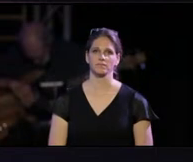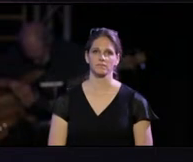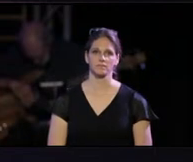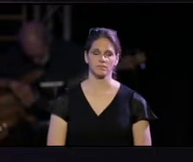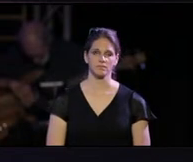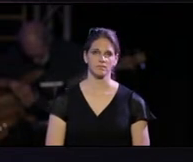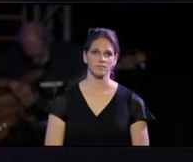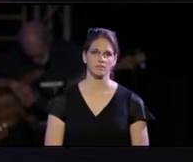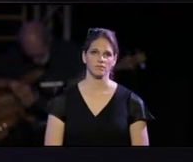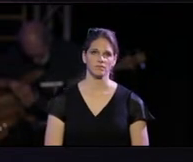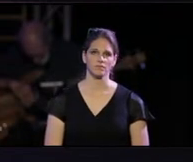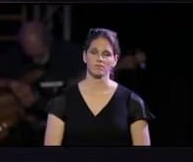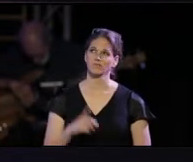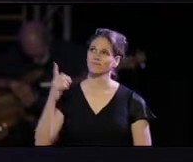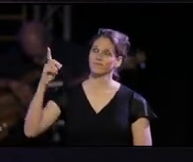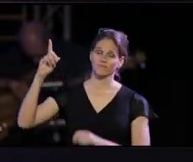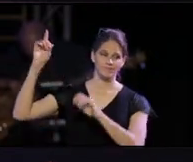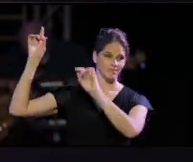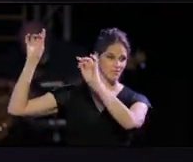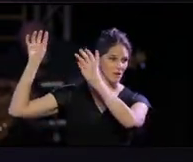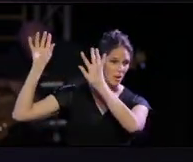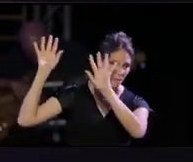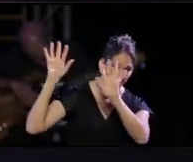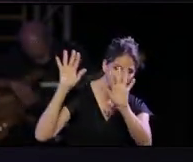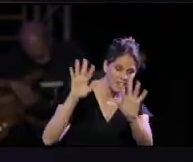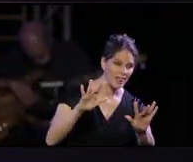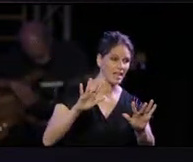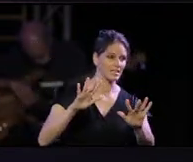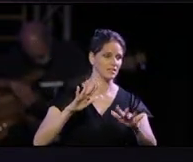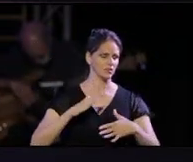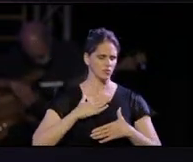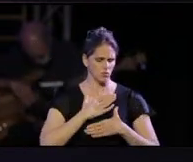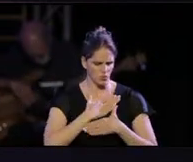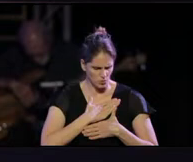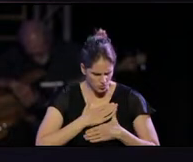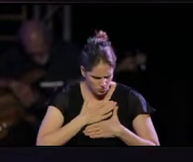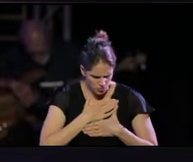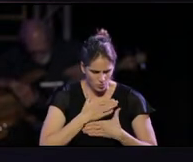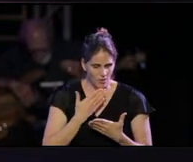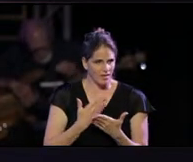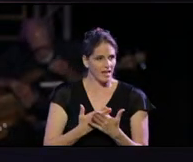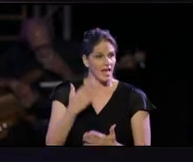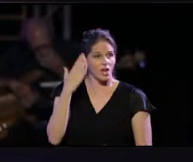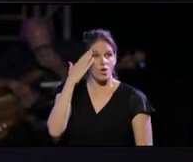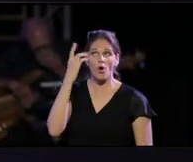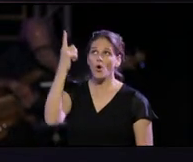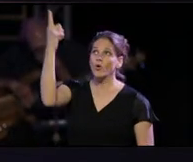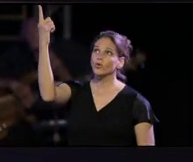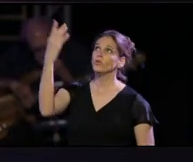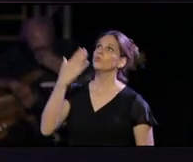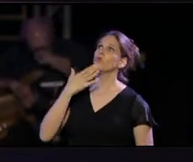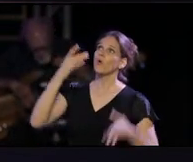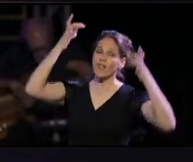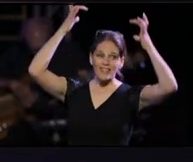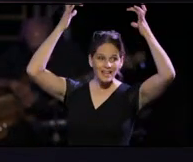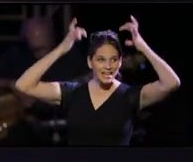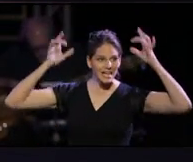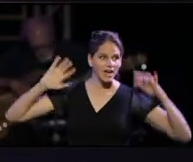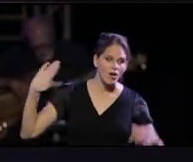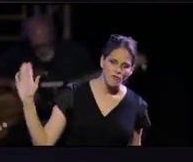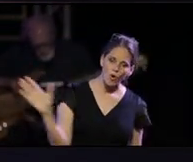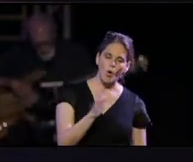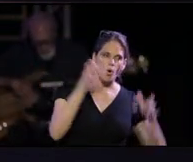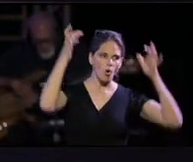What an amazing blessing and privilege to know you, Jesus, the King of Kings, the risen Lord.